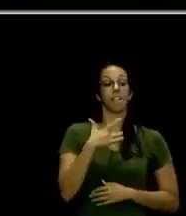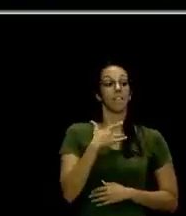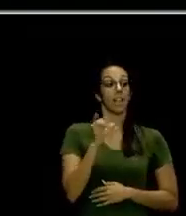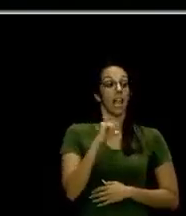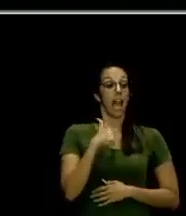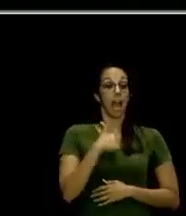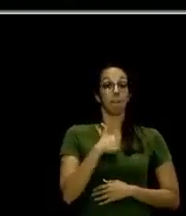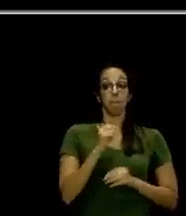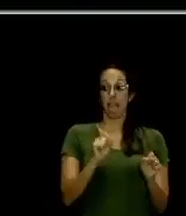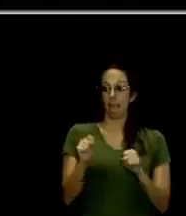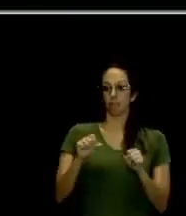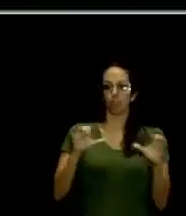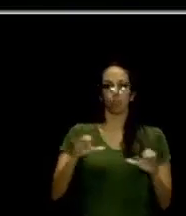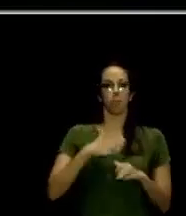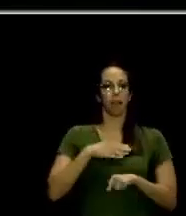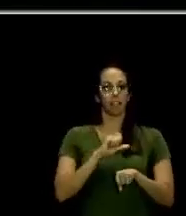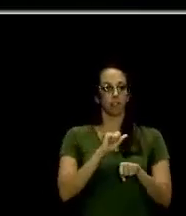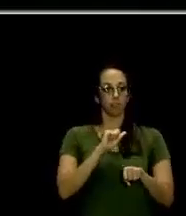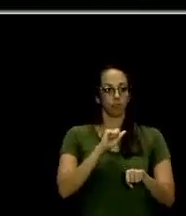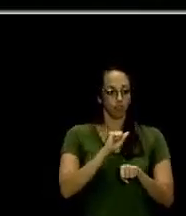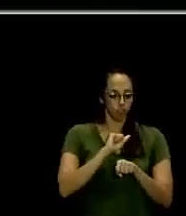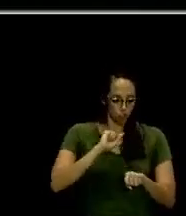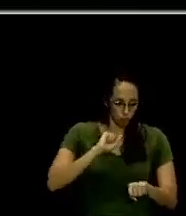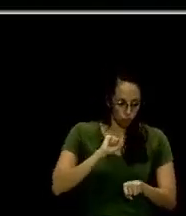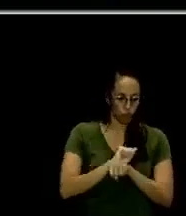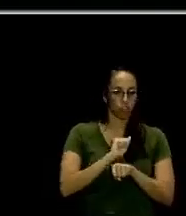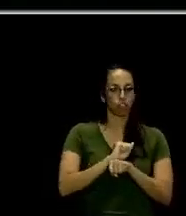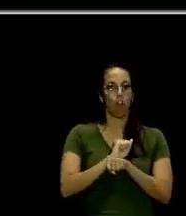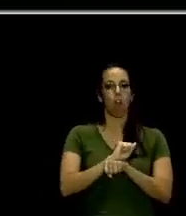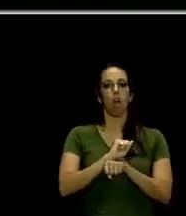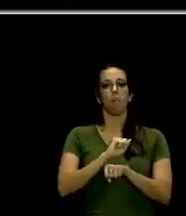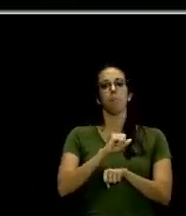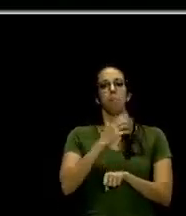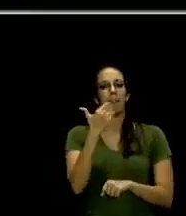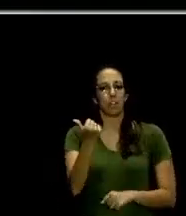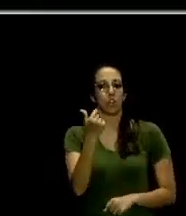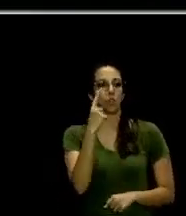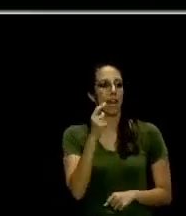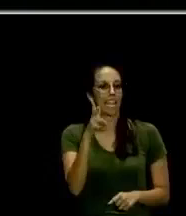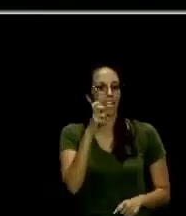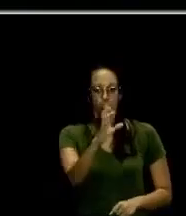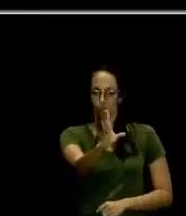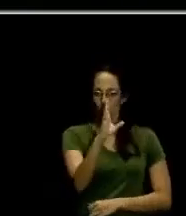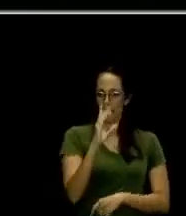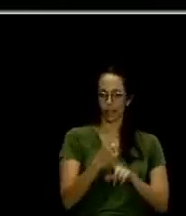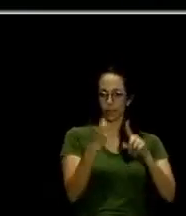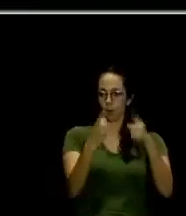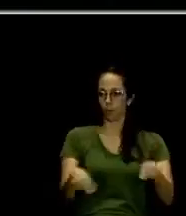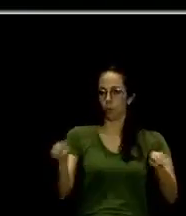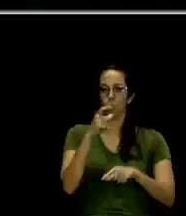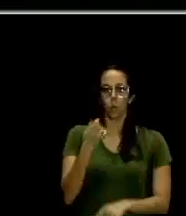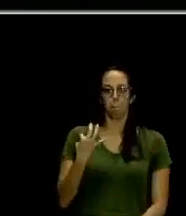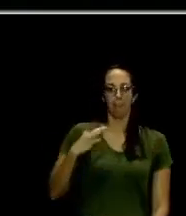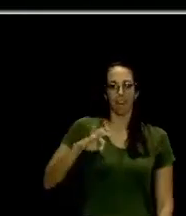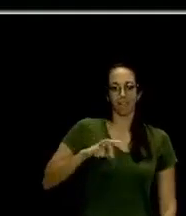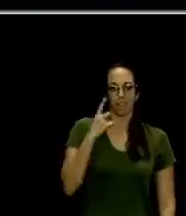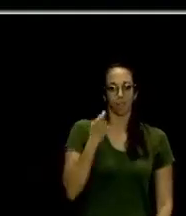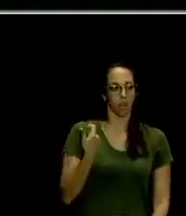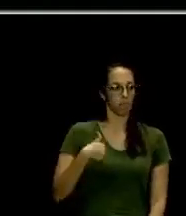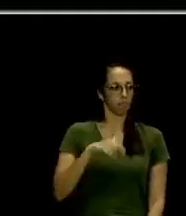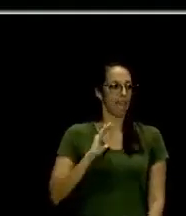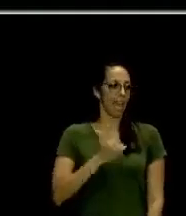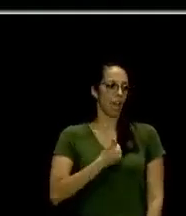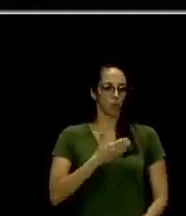to better do my job when I'm able to hear directly from the individuals who benefit from the services we offer at